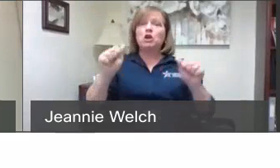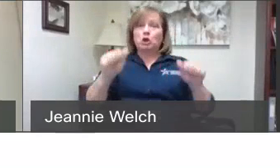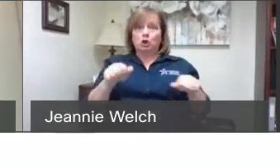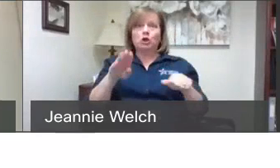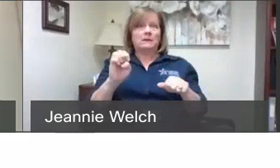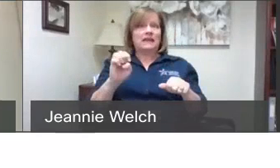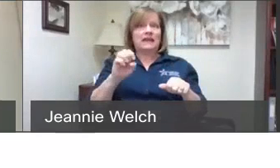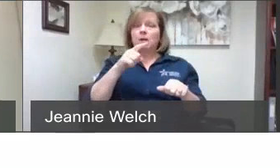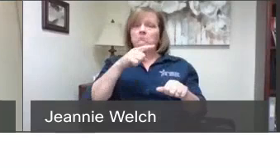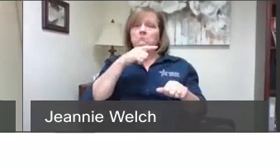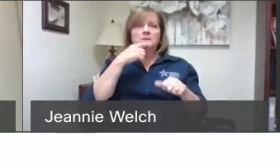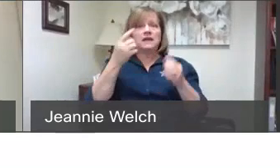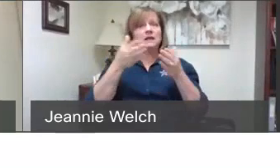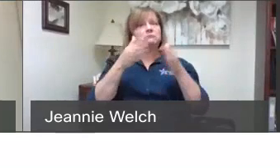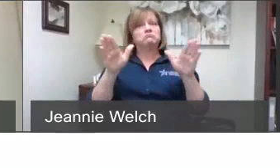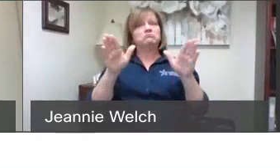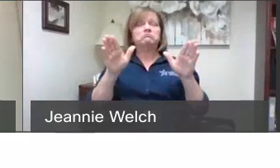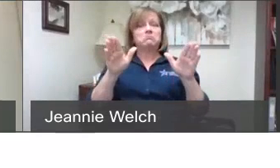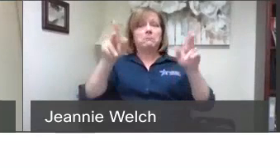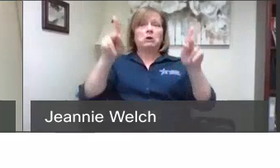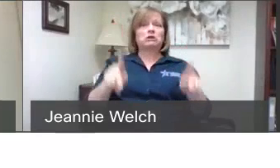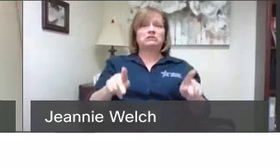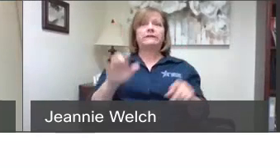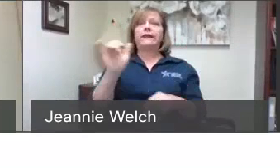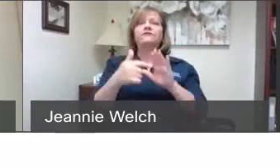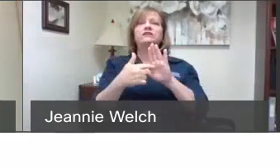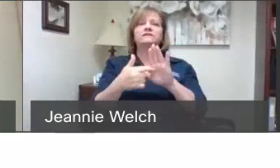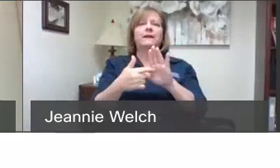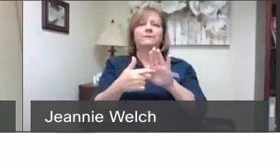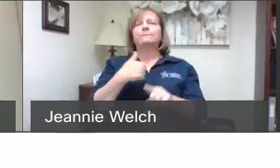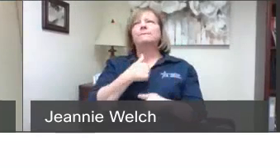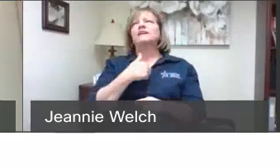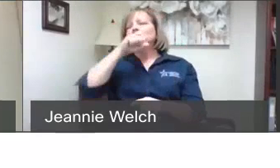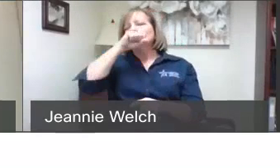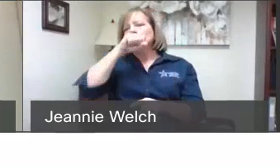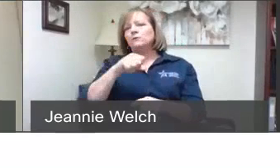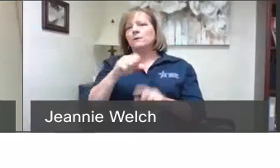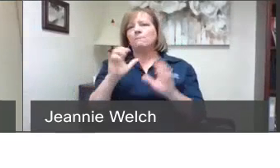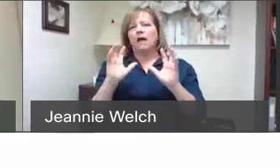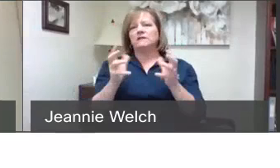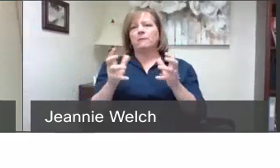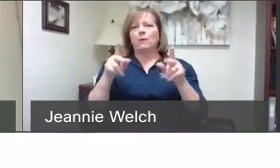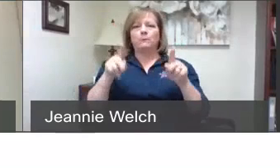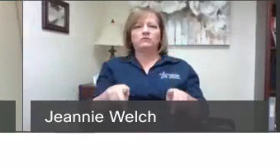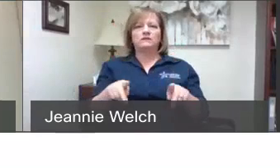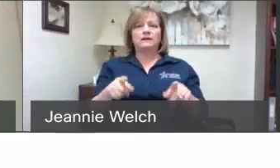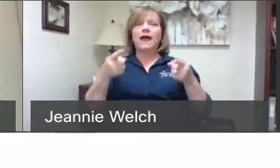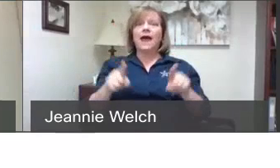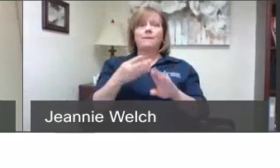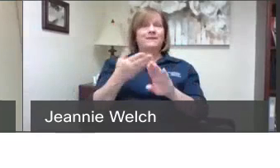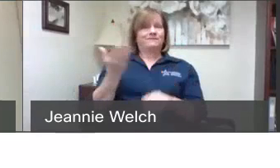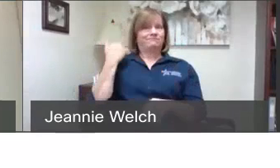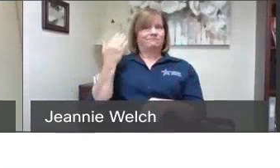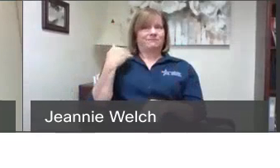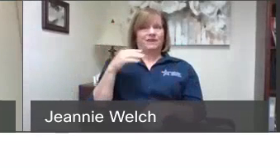figure of someone we don't know. For instance, I'm a big basketball fan. So when Kobe Bryant